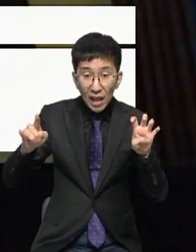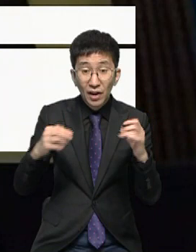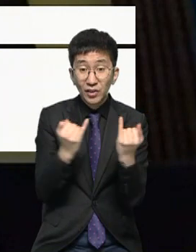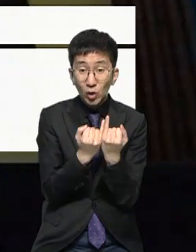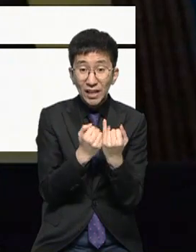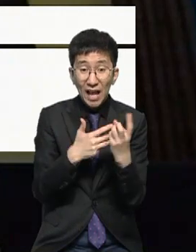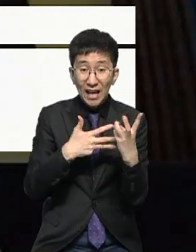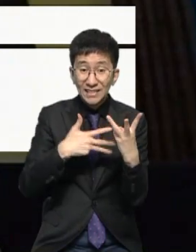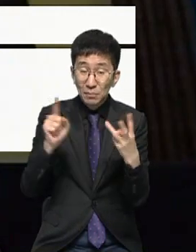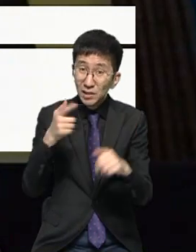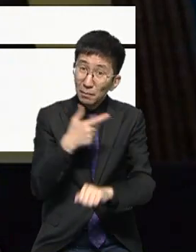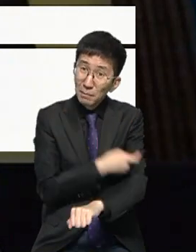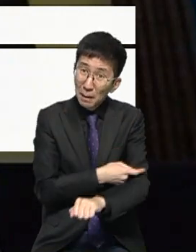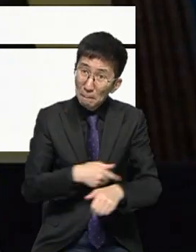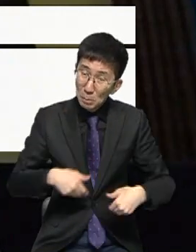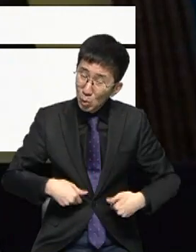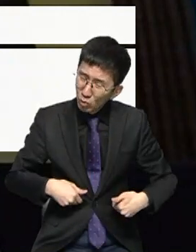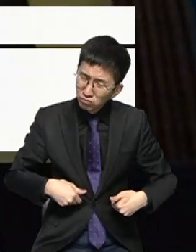40-year-old